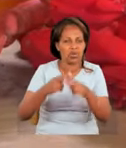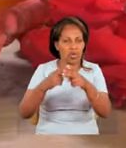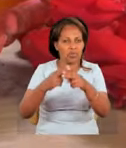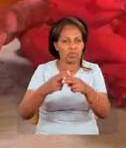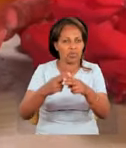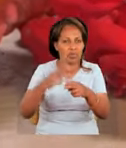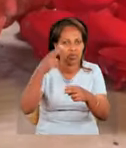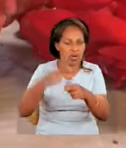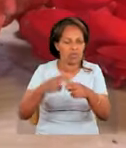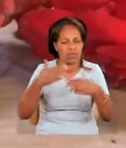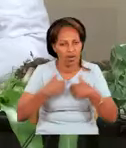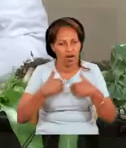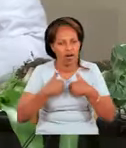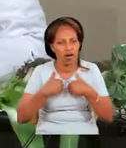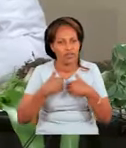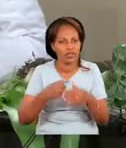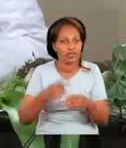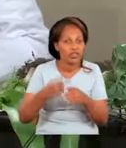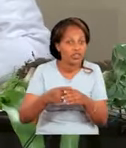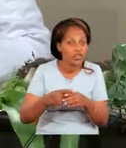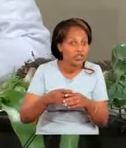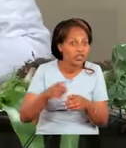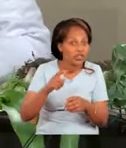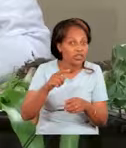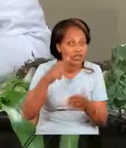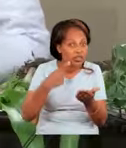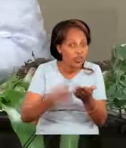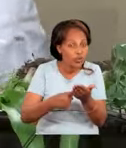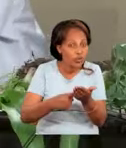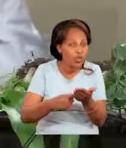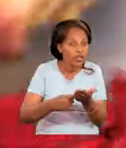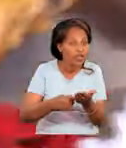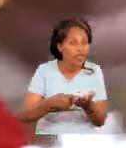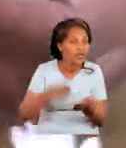Now this is the female part.